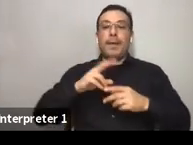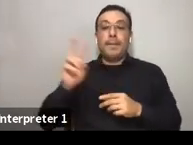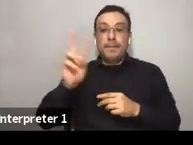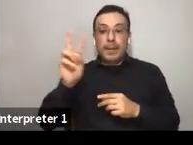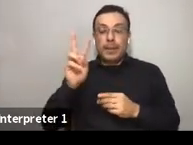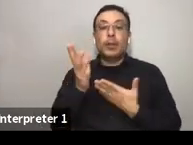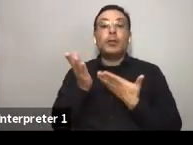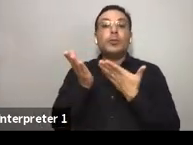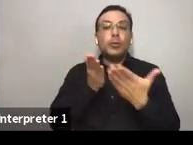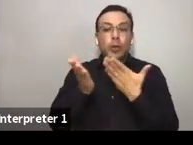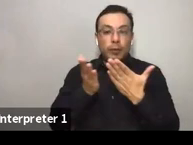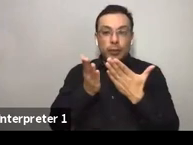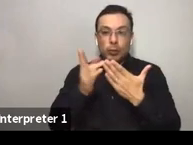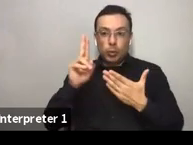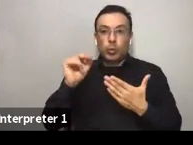umbrella organization,